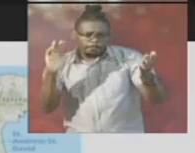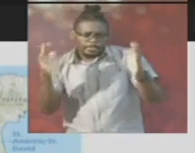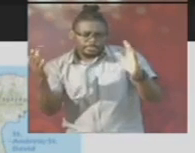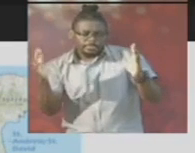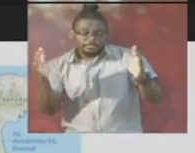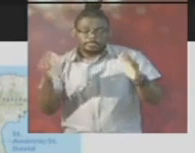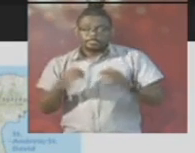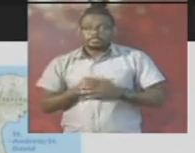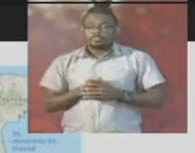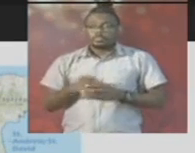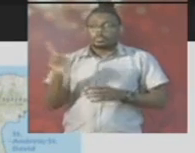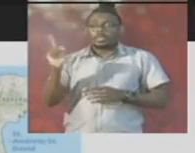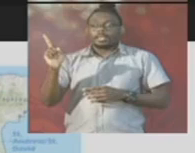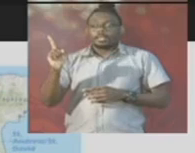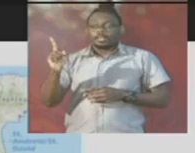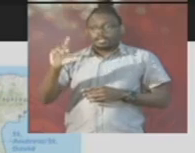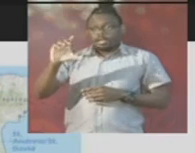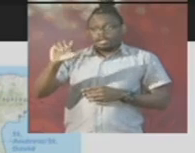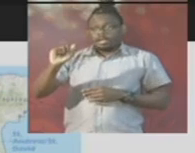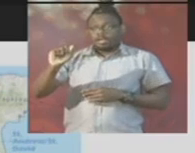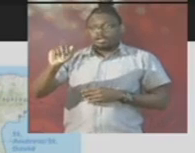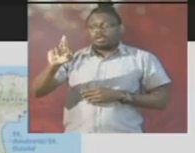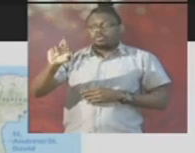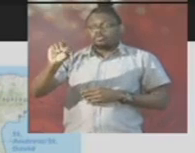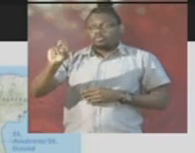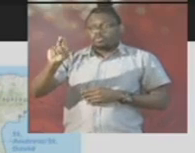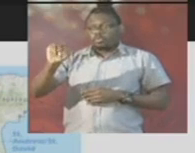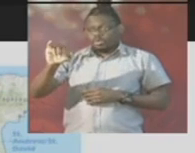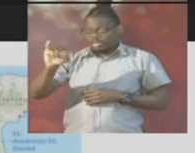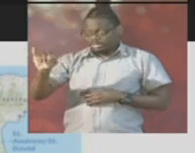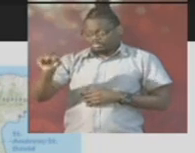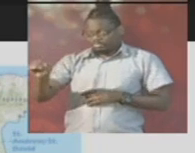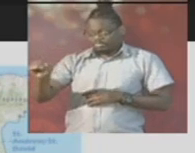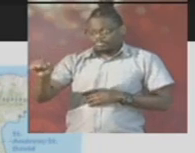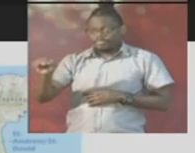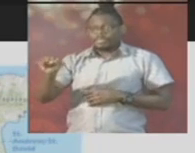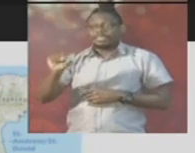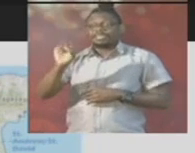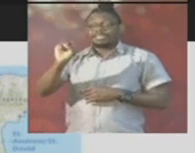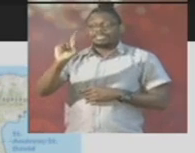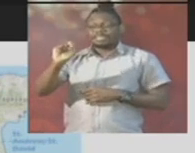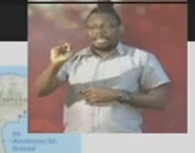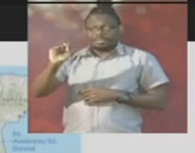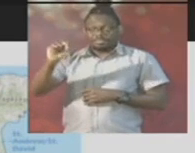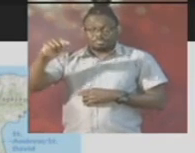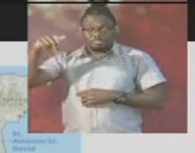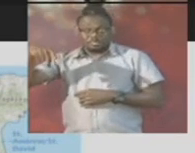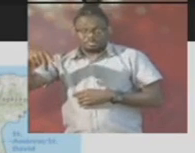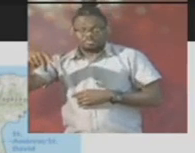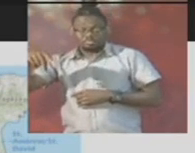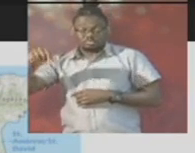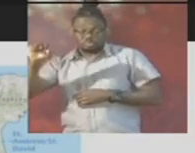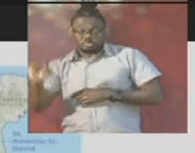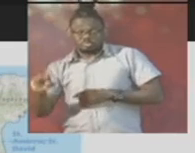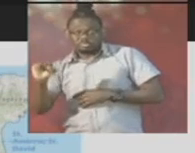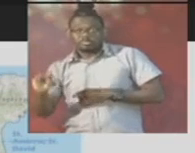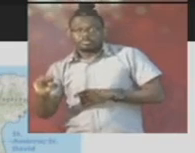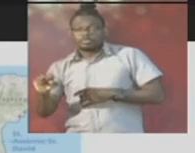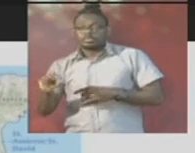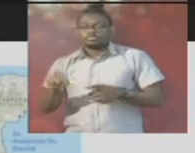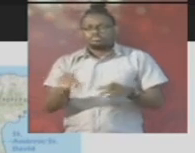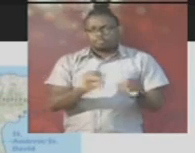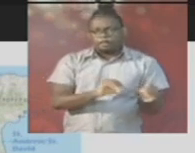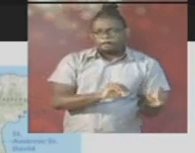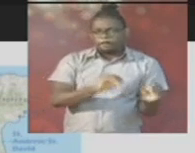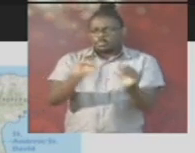County Kearney, Victoria, and St. Patrick, as we move to week 13, next slide, we see that that east-west corridor began to